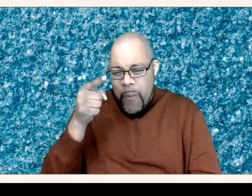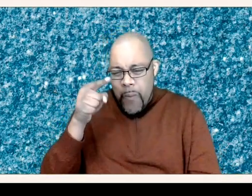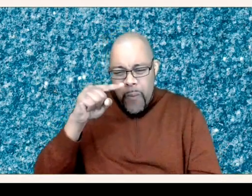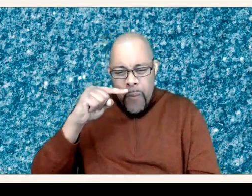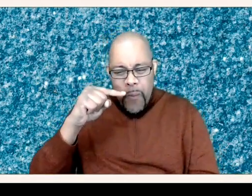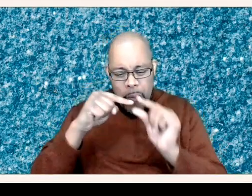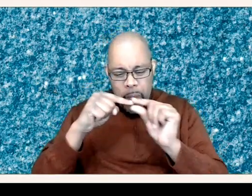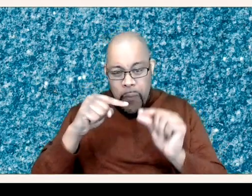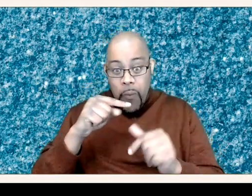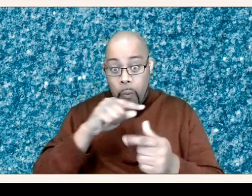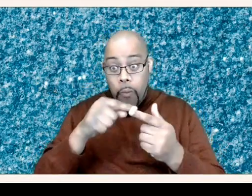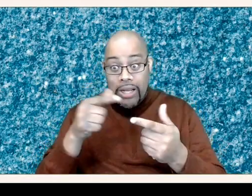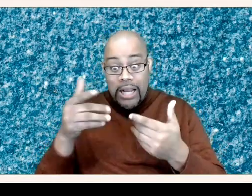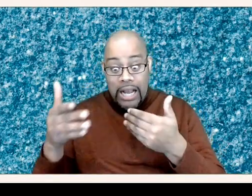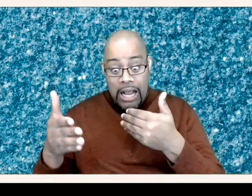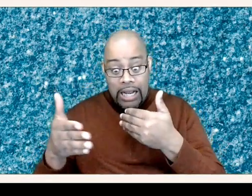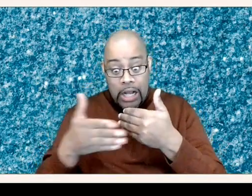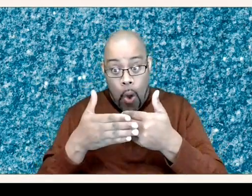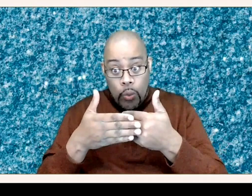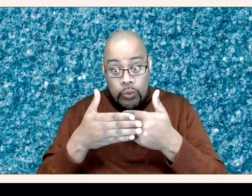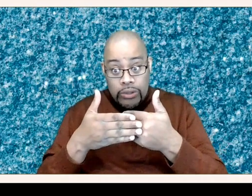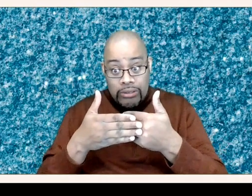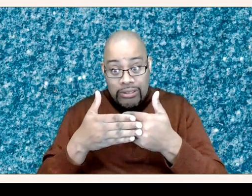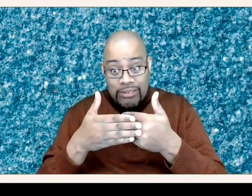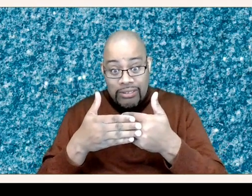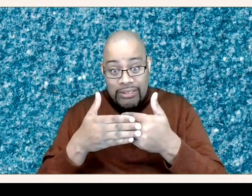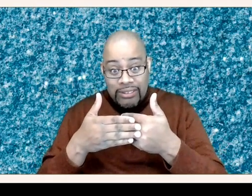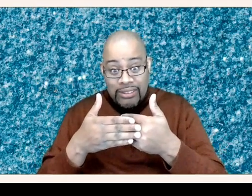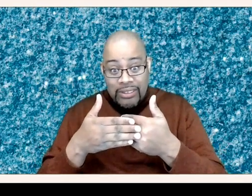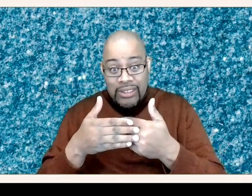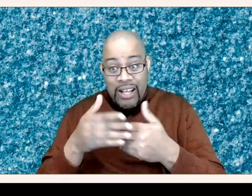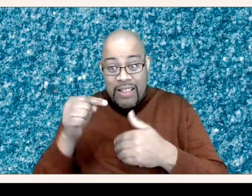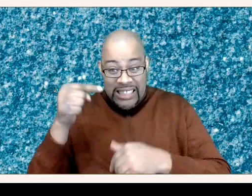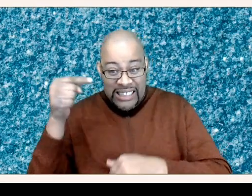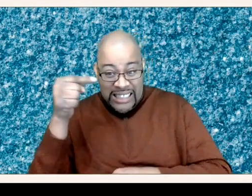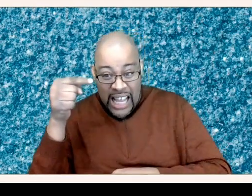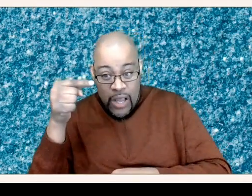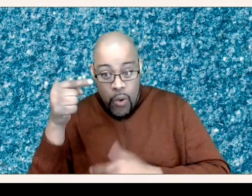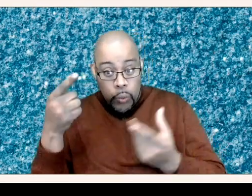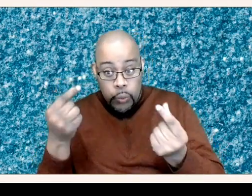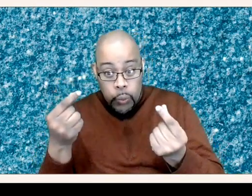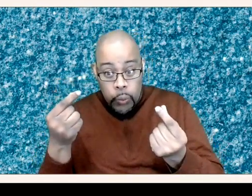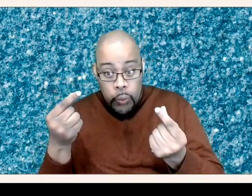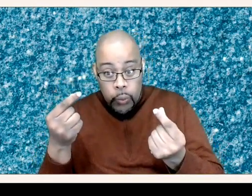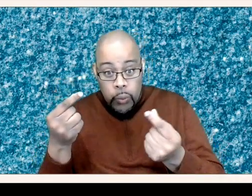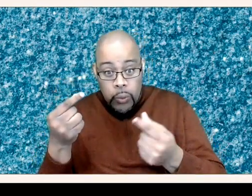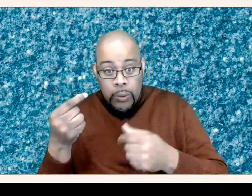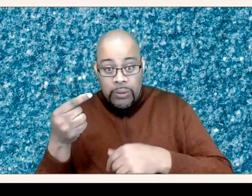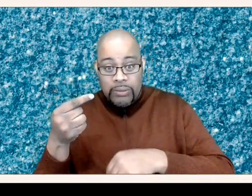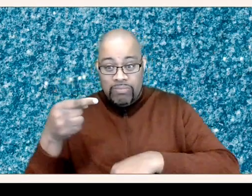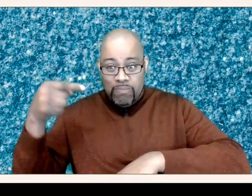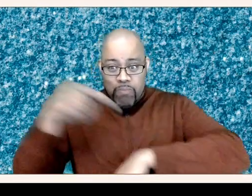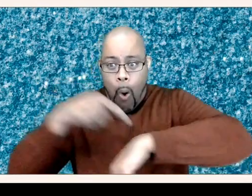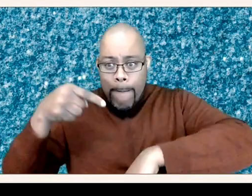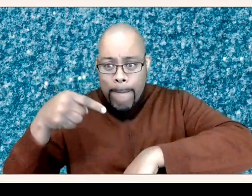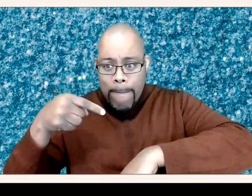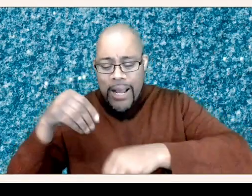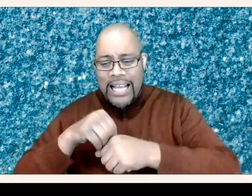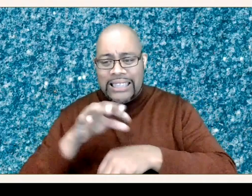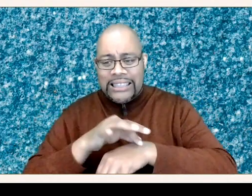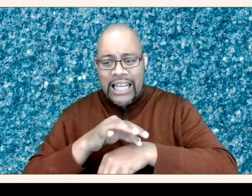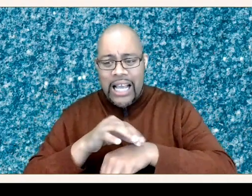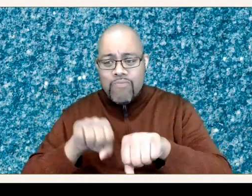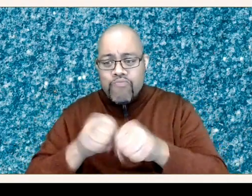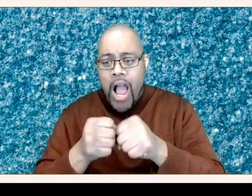spines. And anytime something brushes up against the tentacles, one of those little needle-like points gets into the